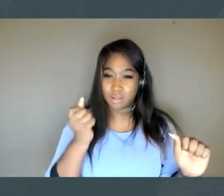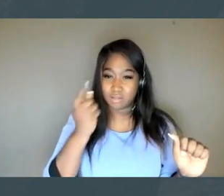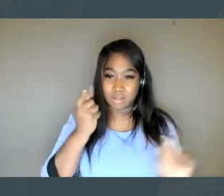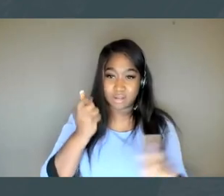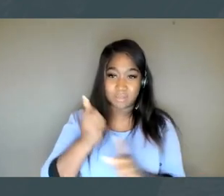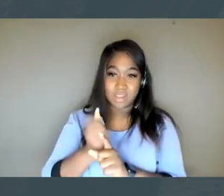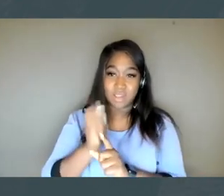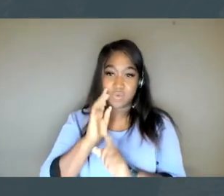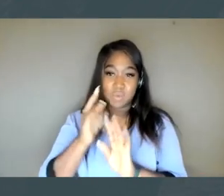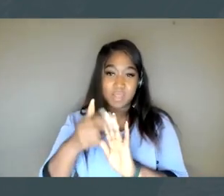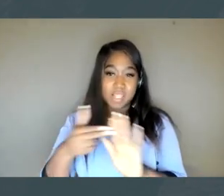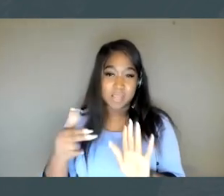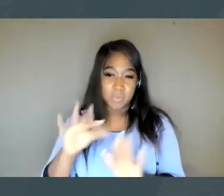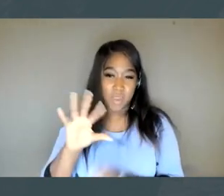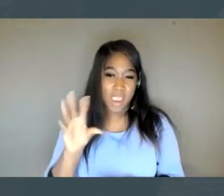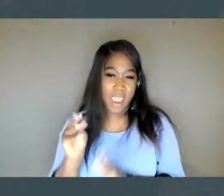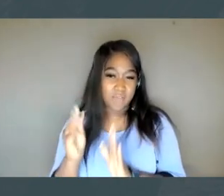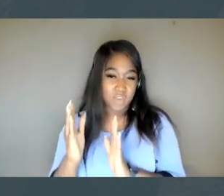Right?